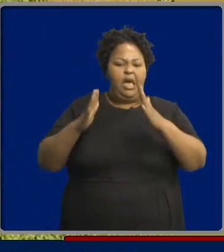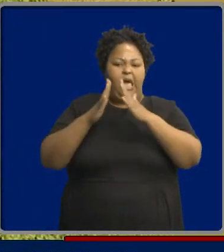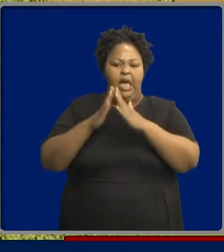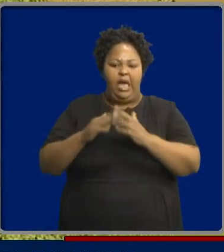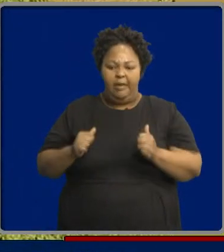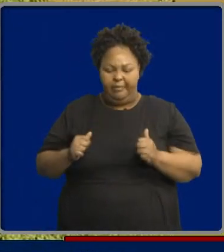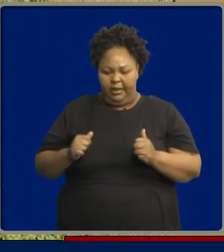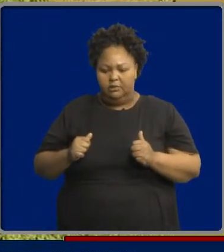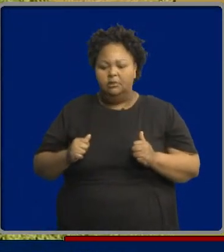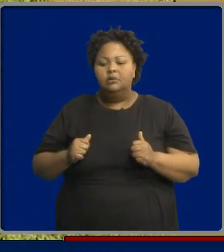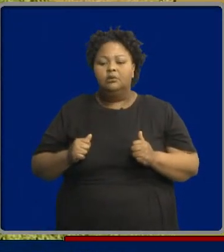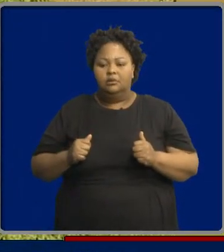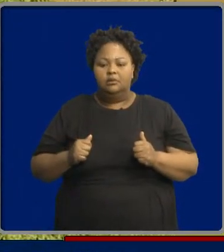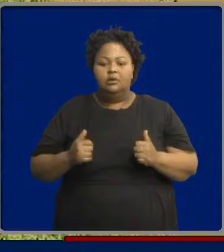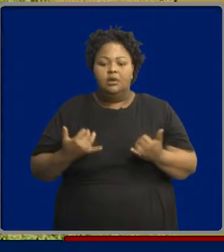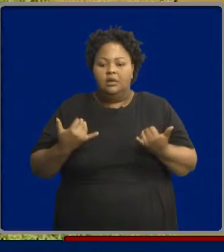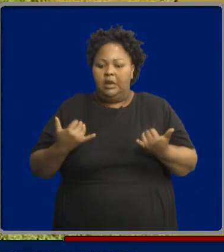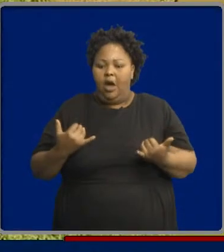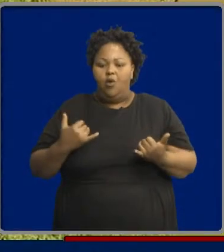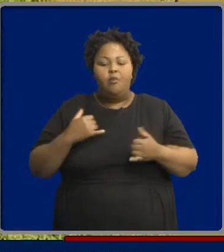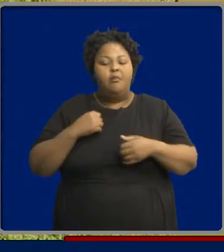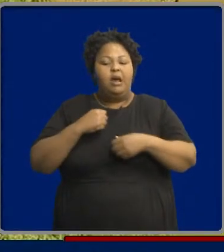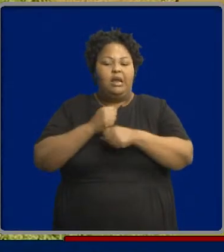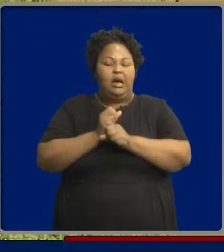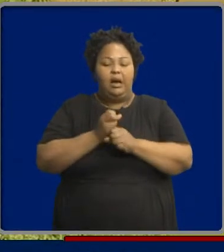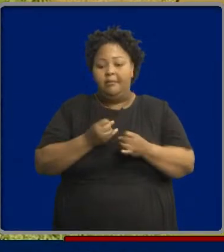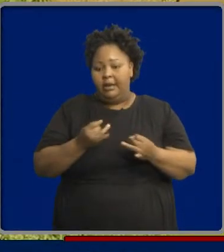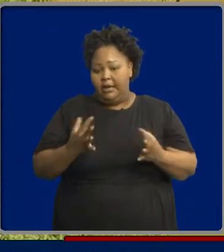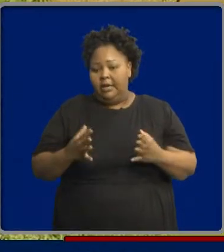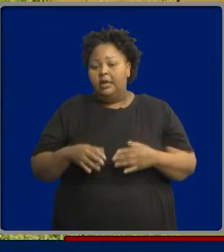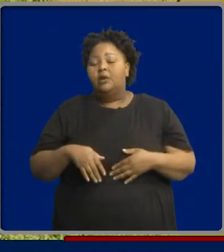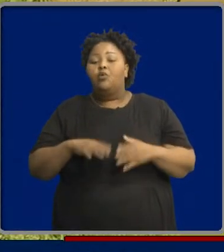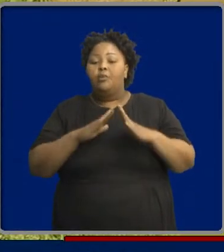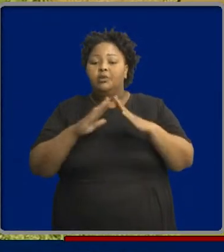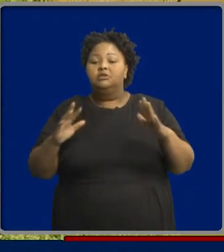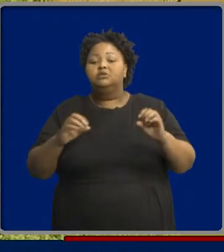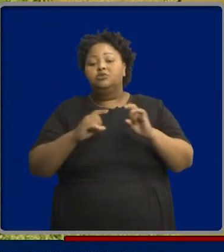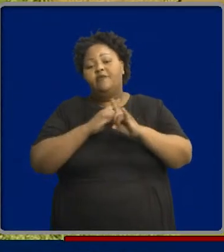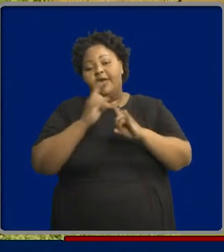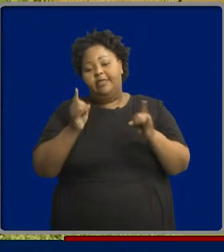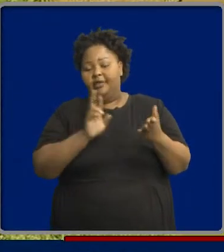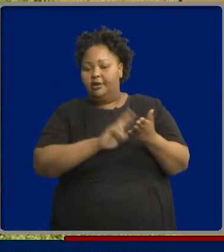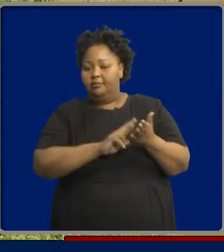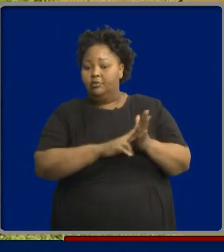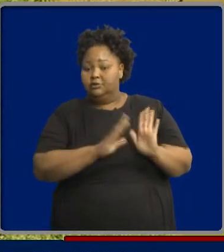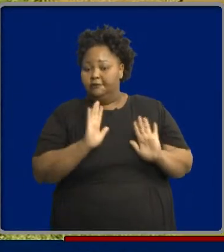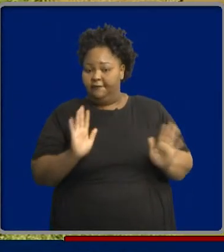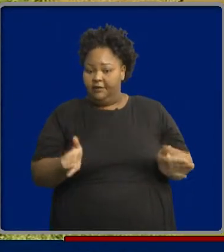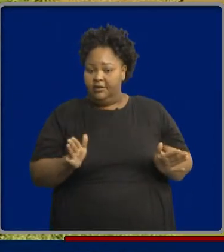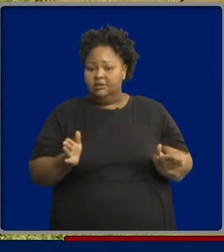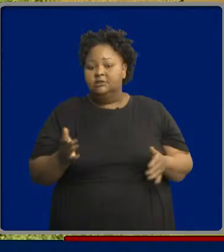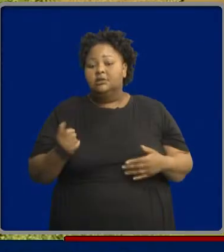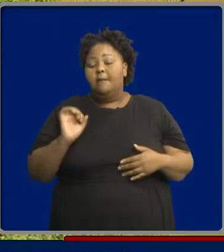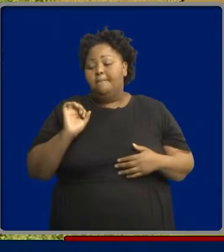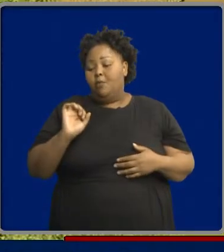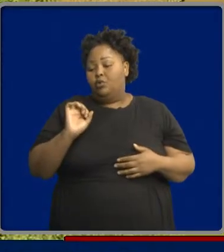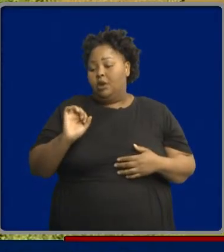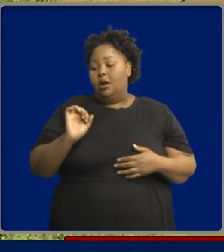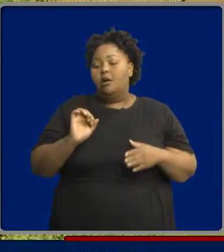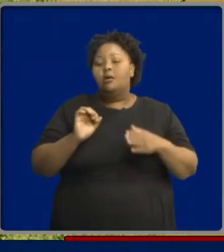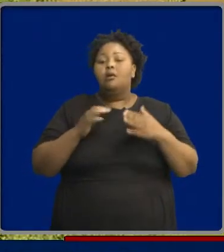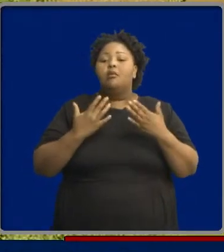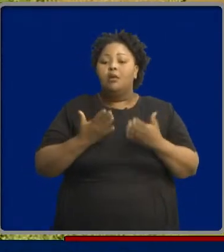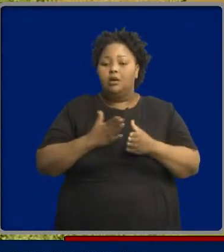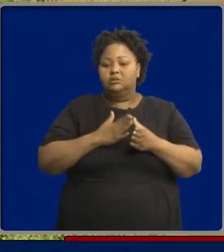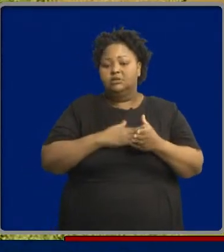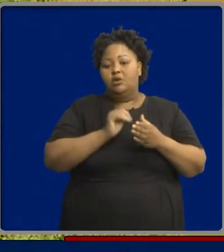reported the matter to the Minister of Health. He says the Minister of Health is better placed to respond. We